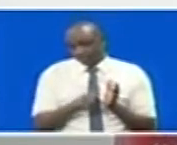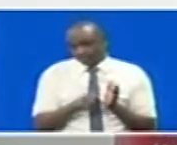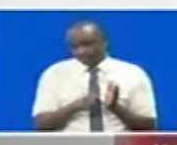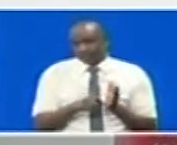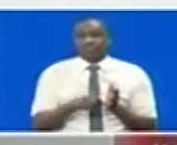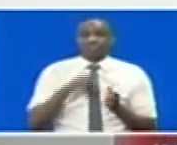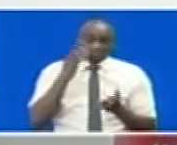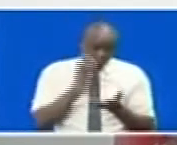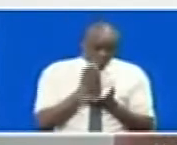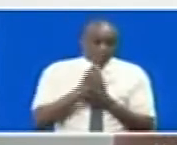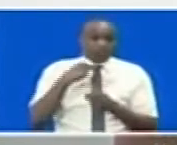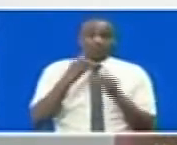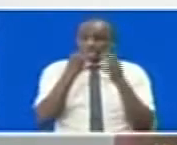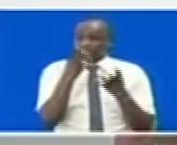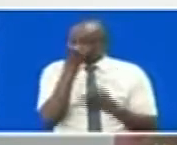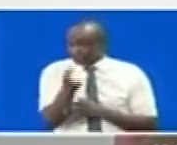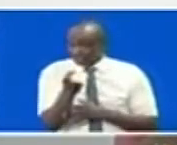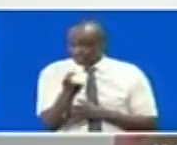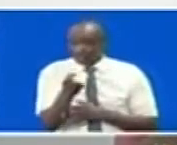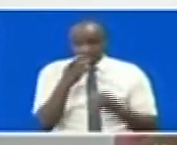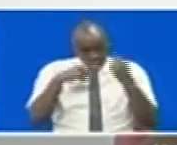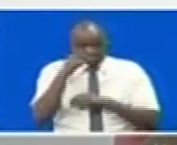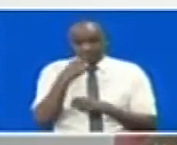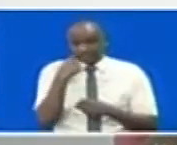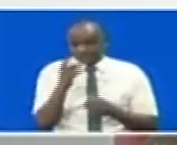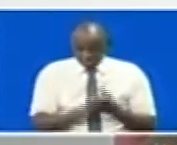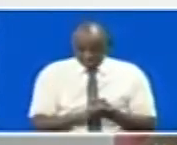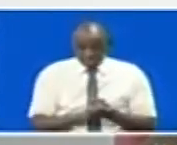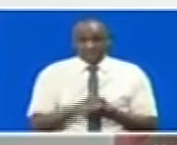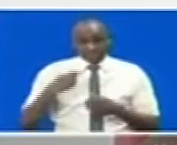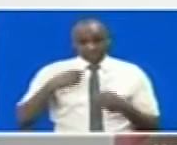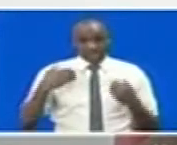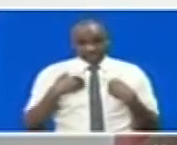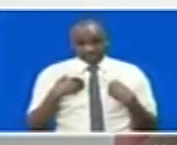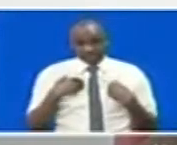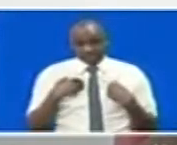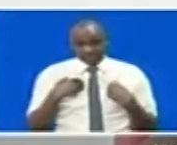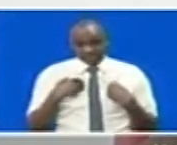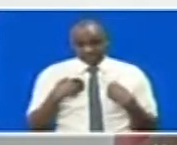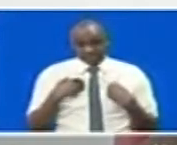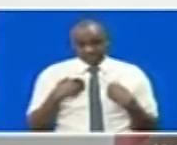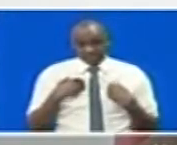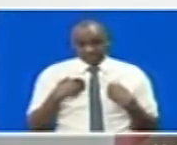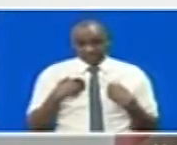And by the way, for the information of this professor, I have attracted. And I think